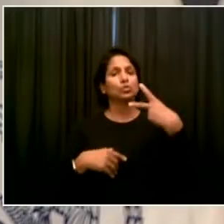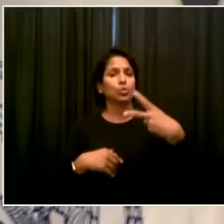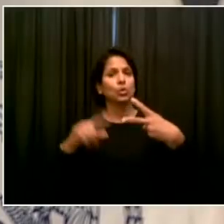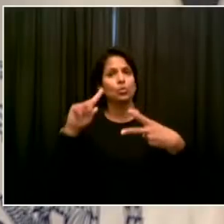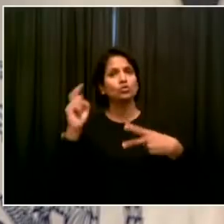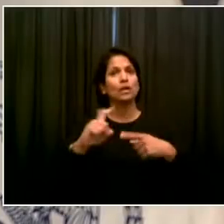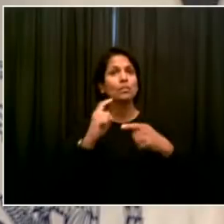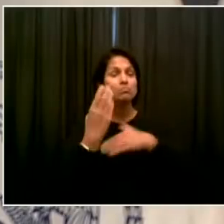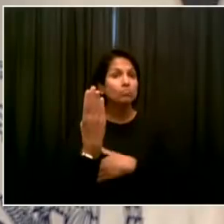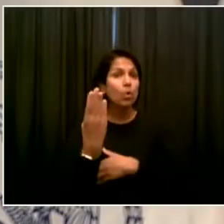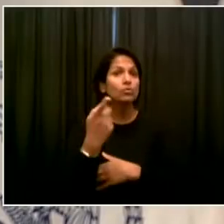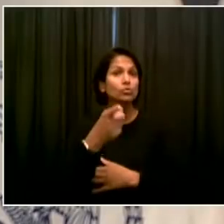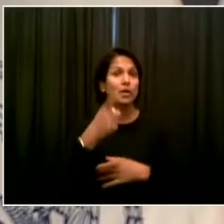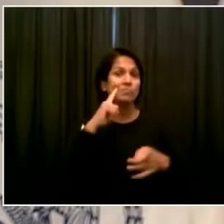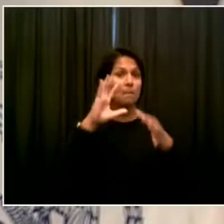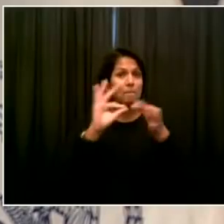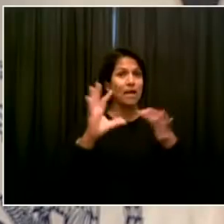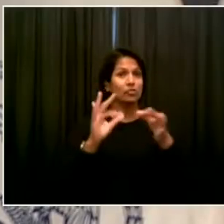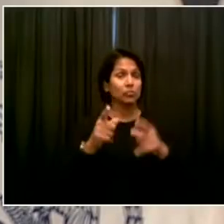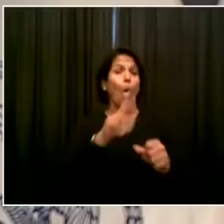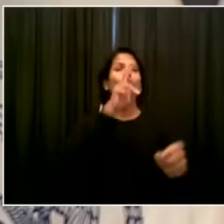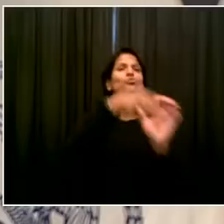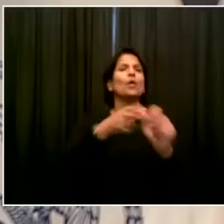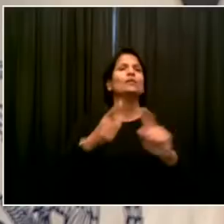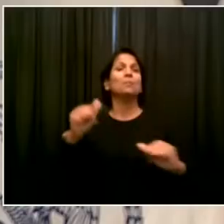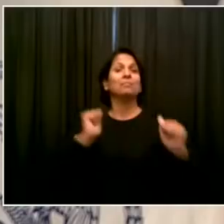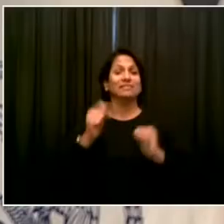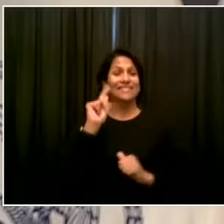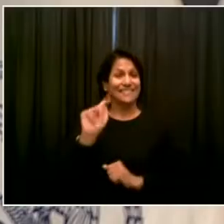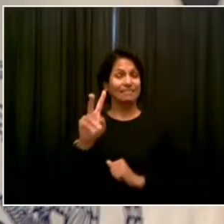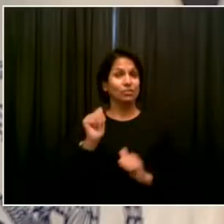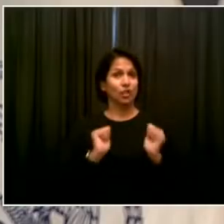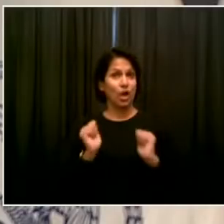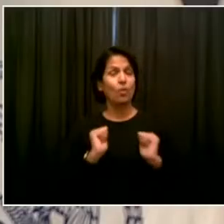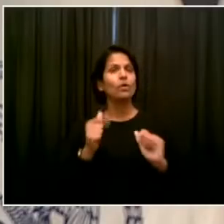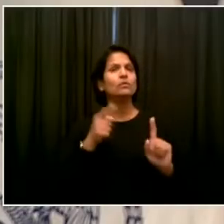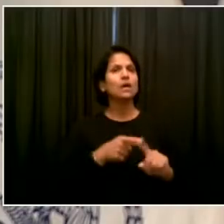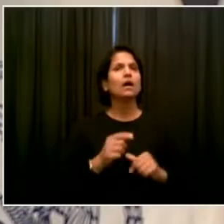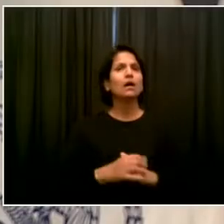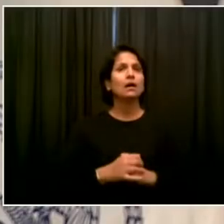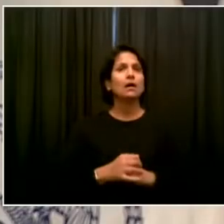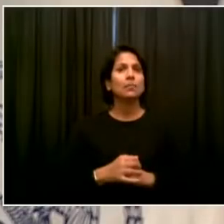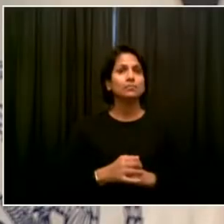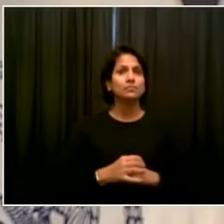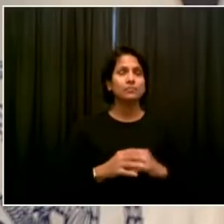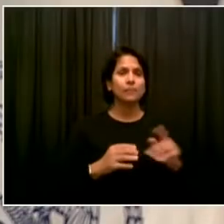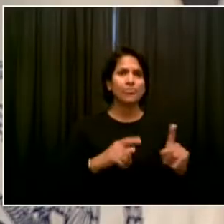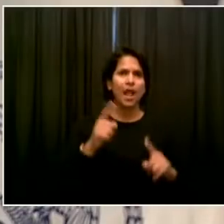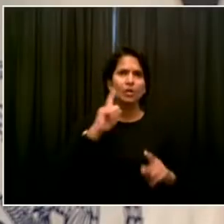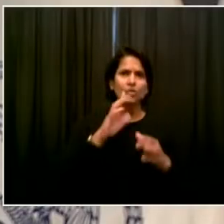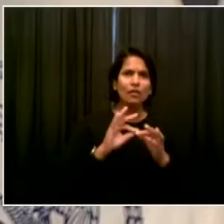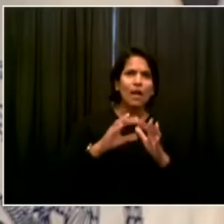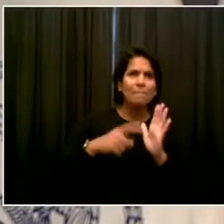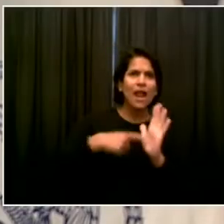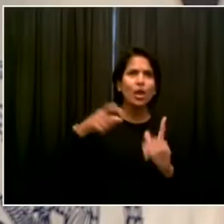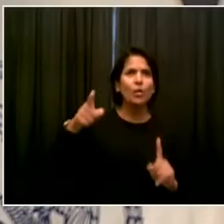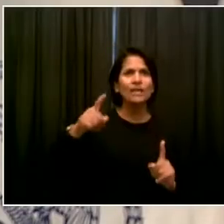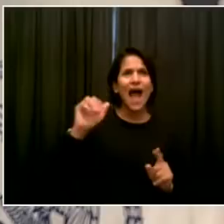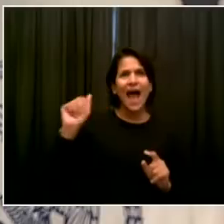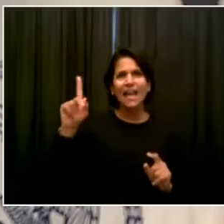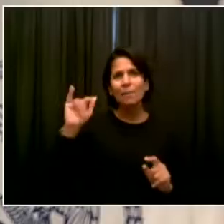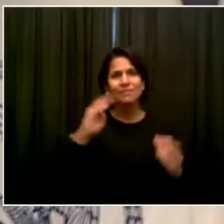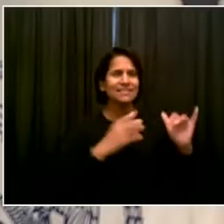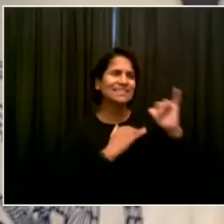mandates, but Adams says he would approach them differently. He says he'd partner with labor to make sure they're on board